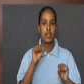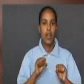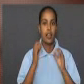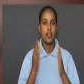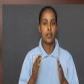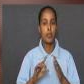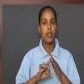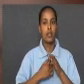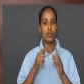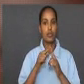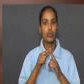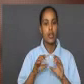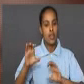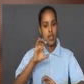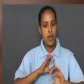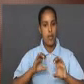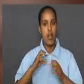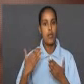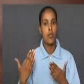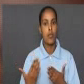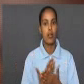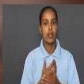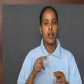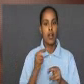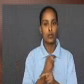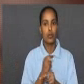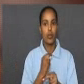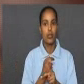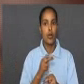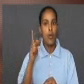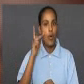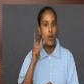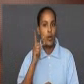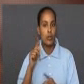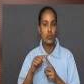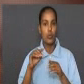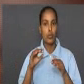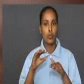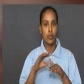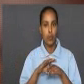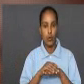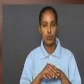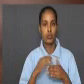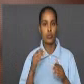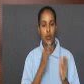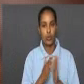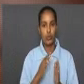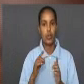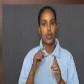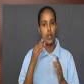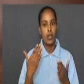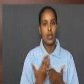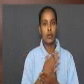Scientists began to chemically modify natural polymers to produce new